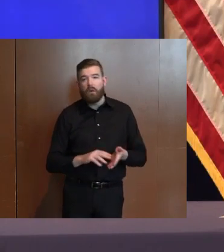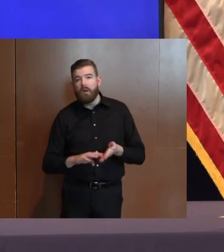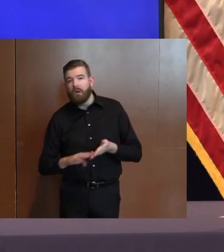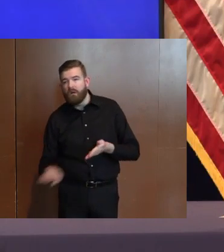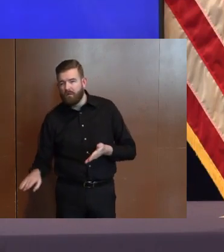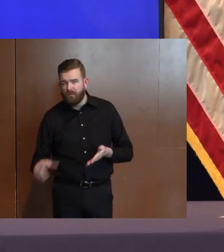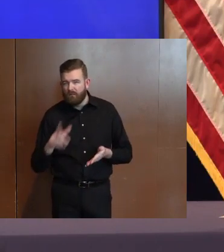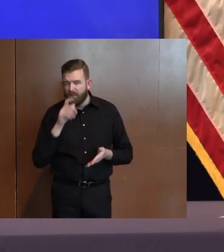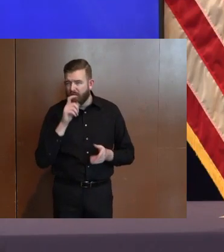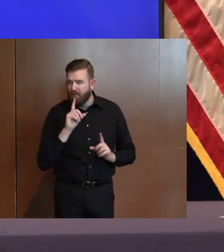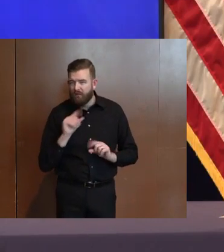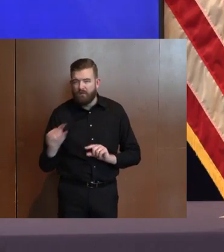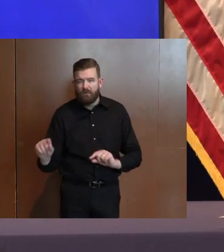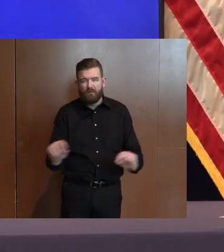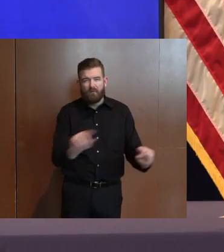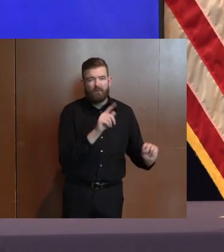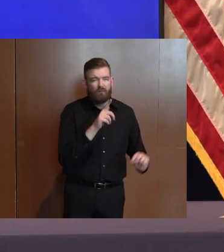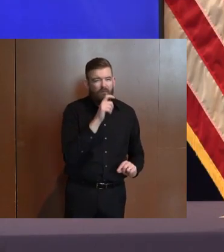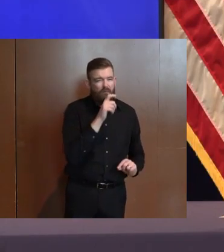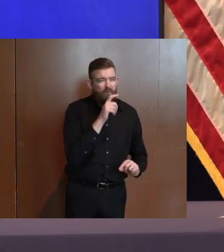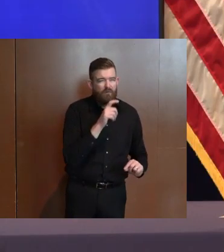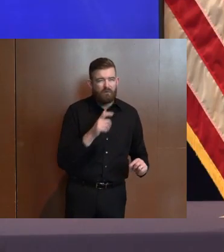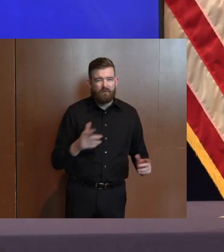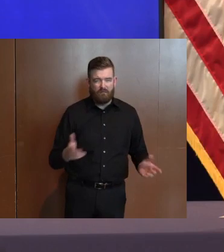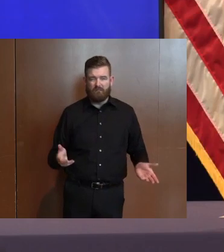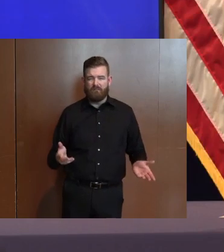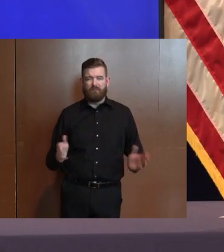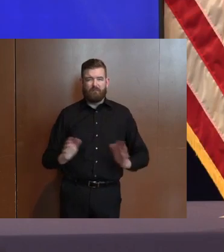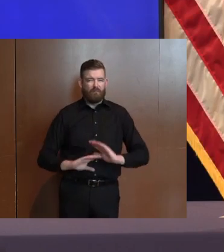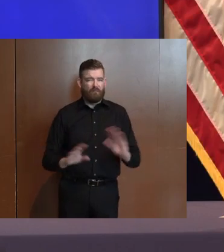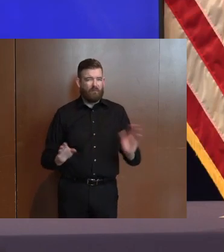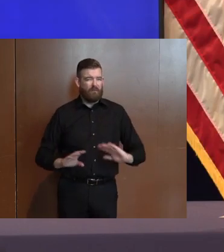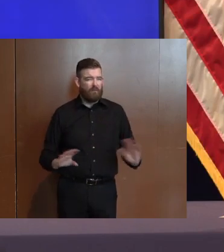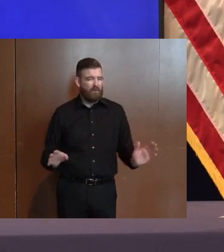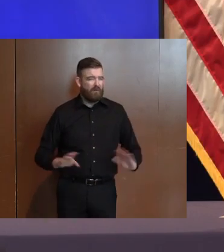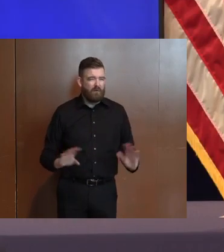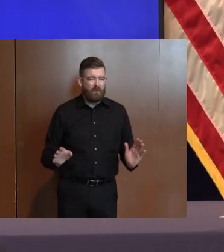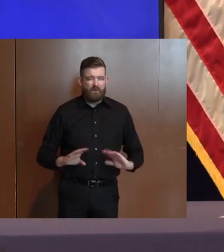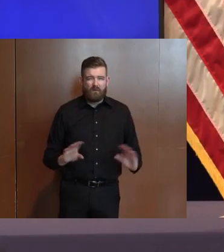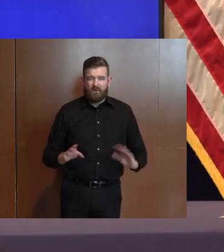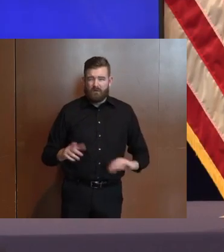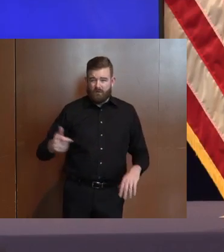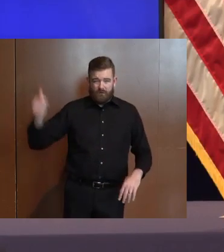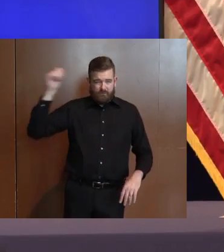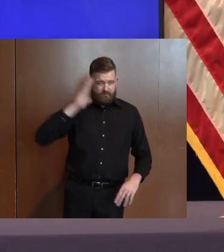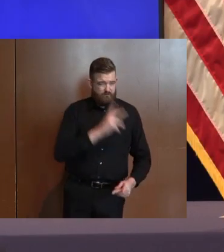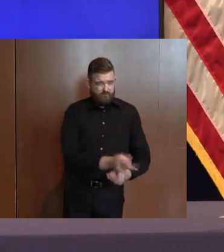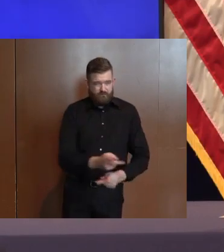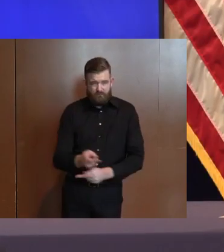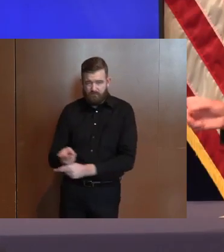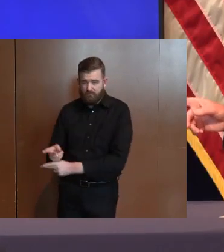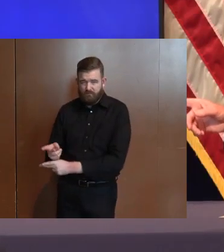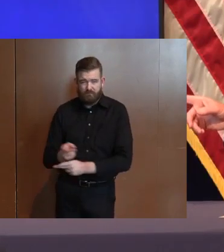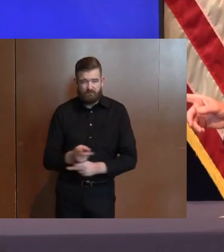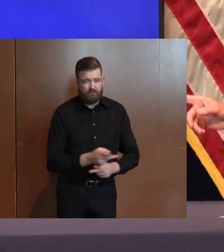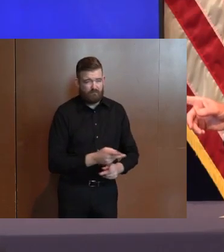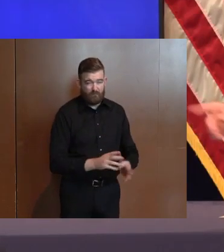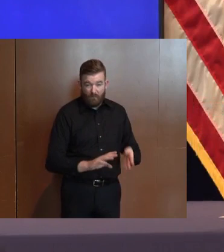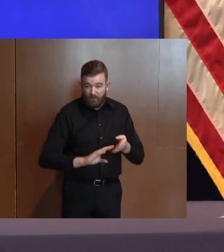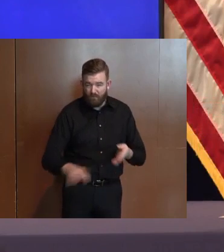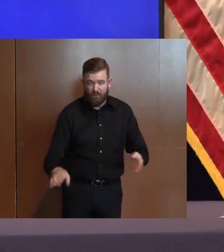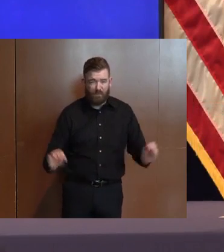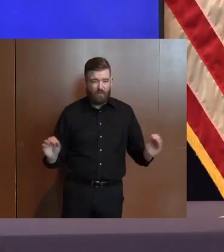anyone of their medical staff. They are dedicated senior executives, and they went on to say some more things. Have I got that right? Is